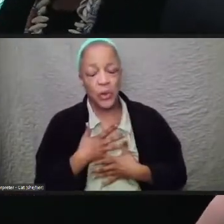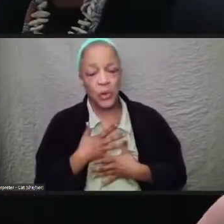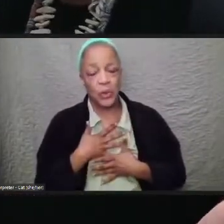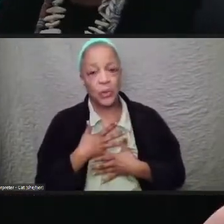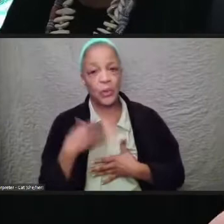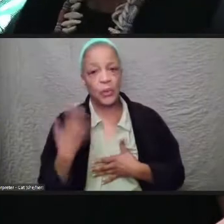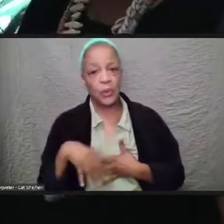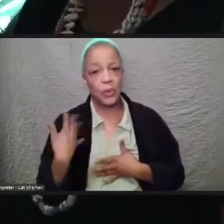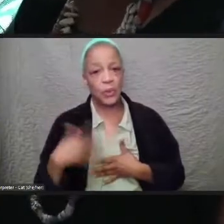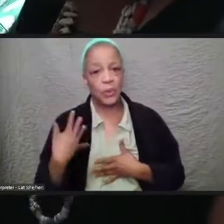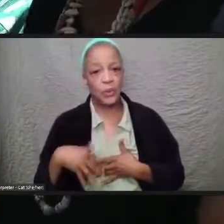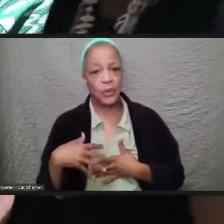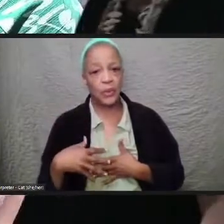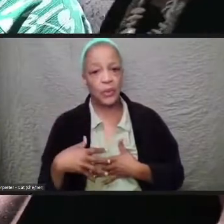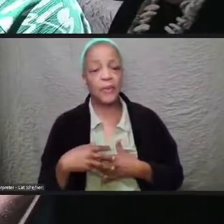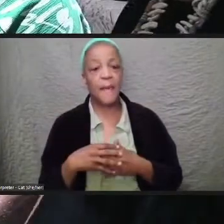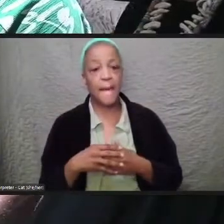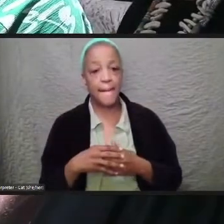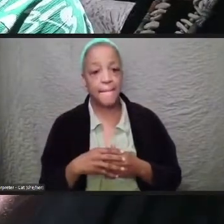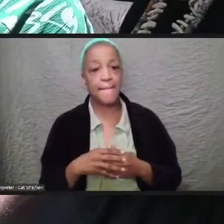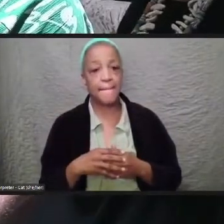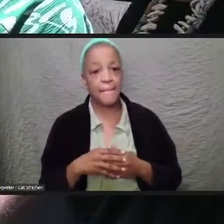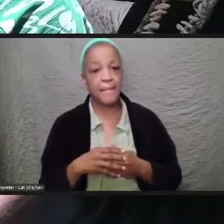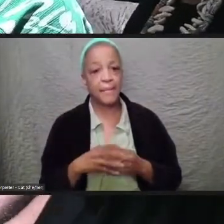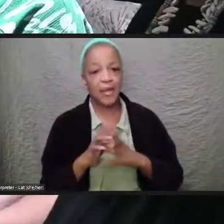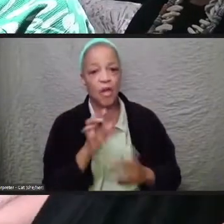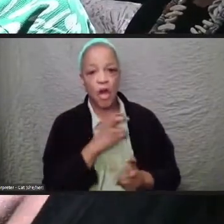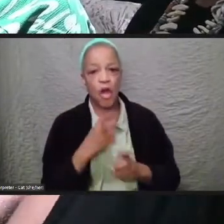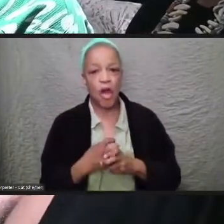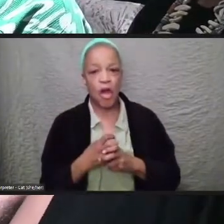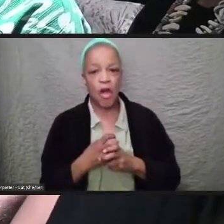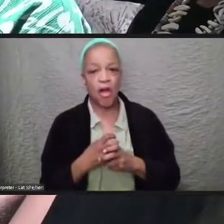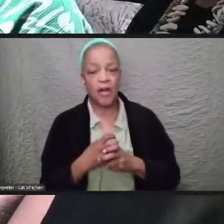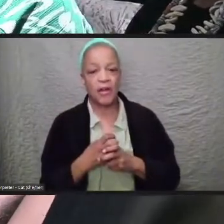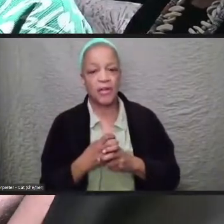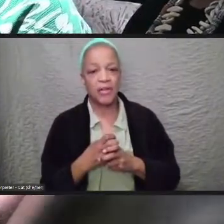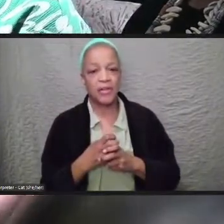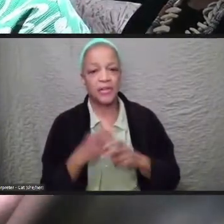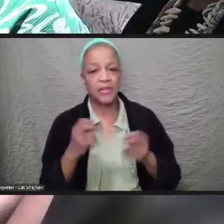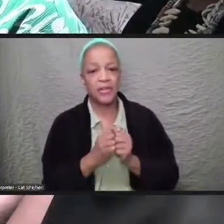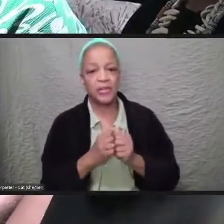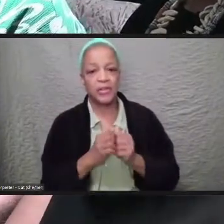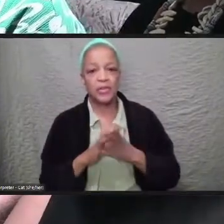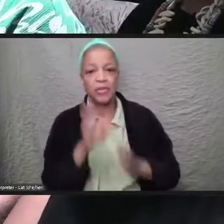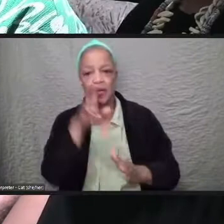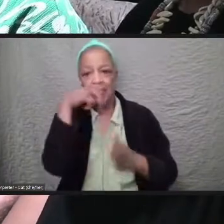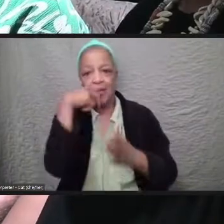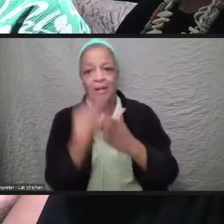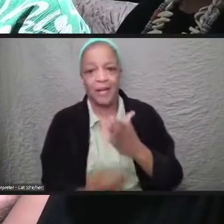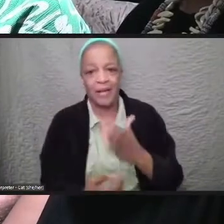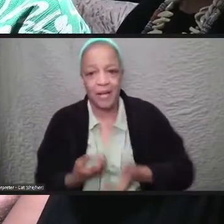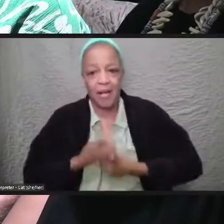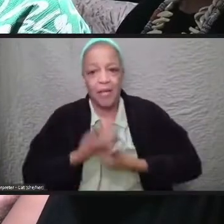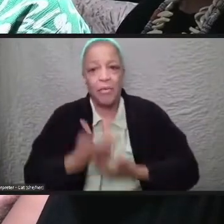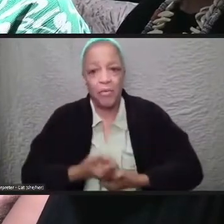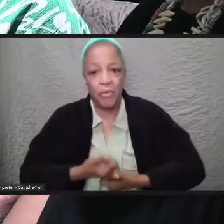it's been intense, and it's been hard to get into this place and to dive into this place, and